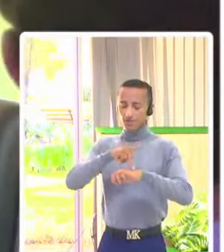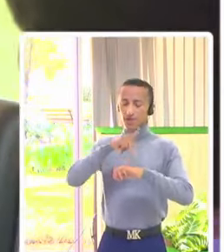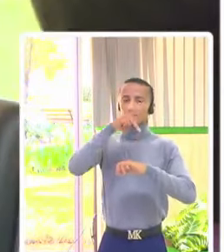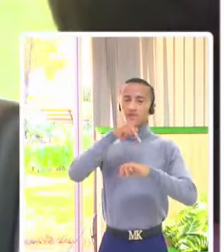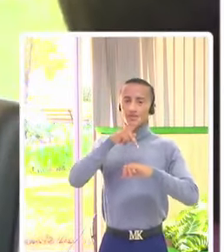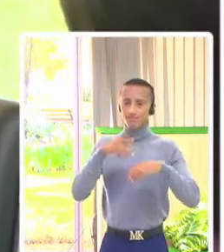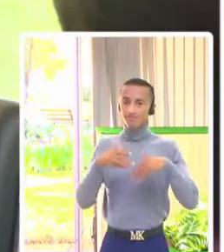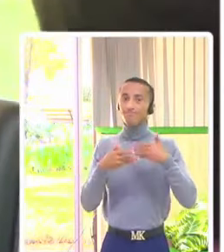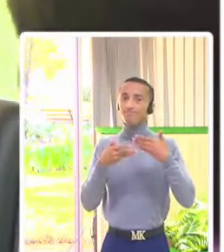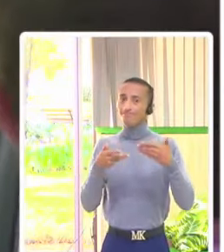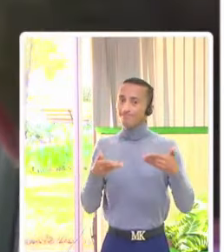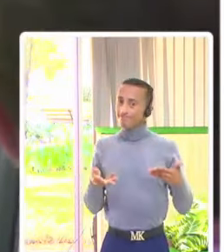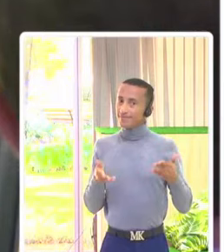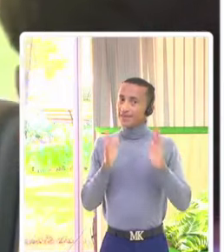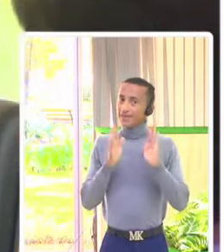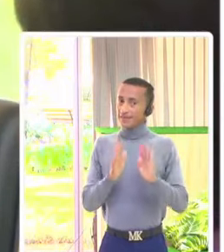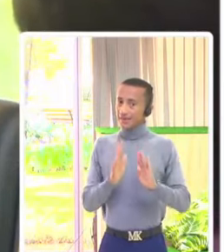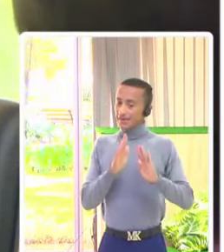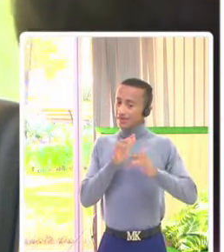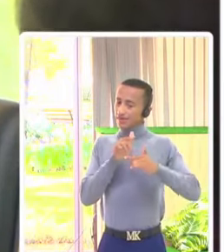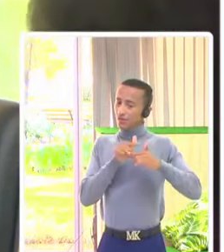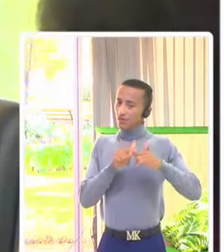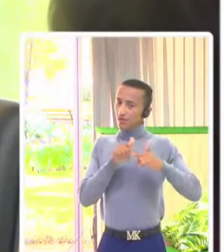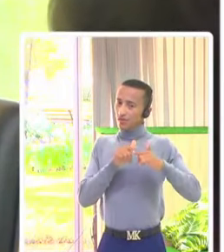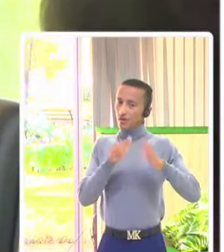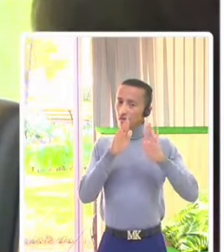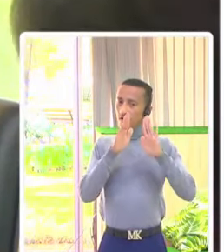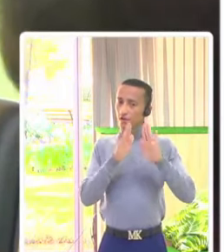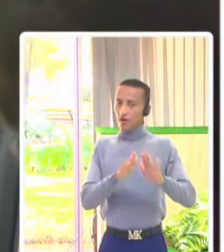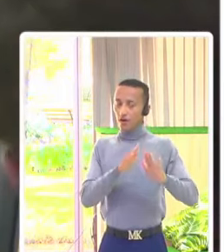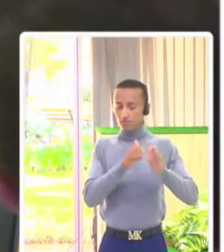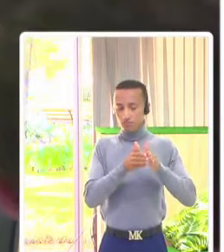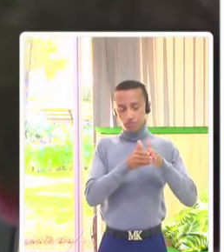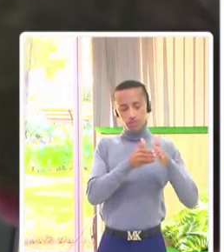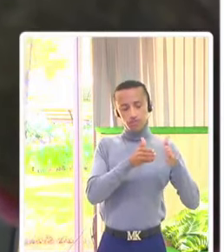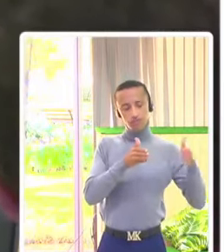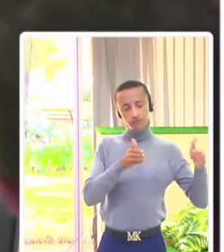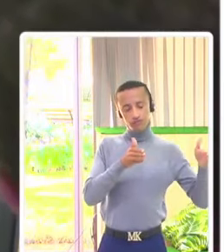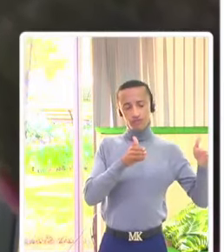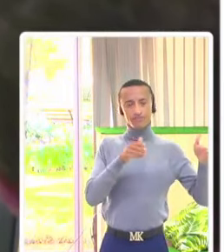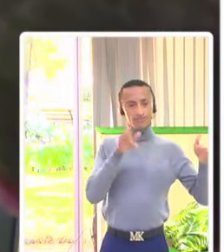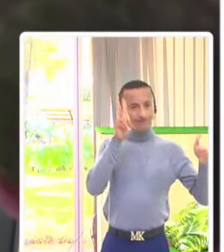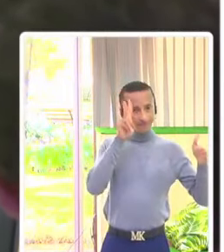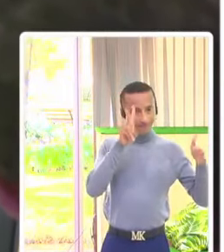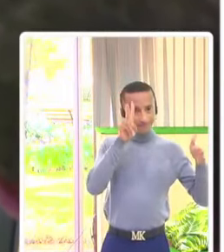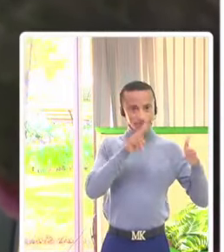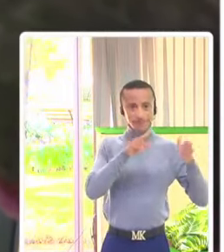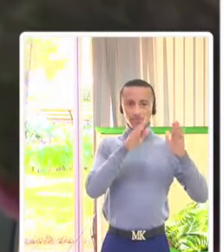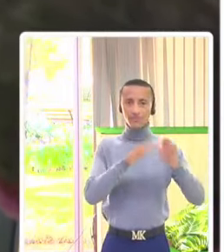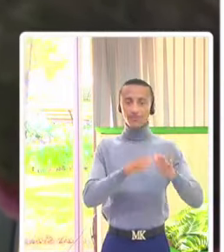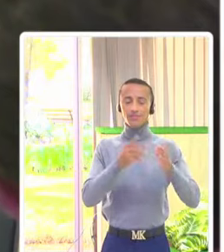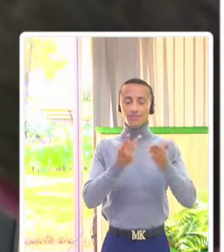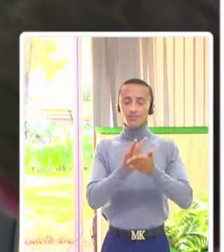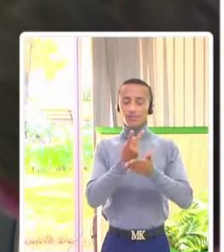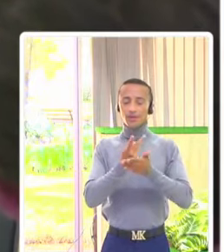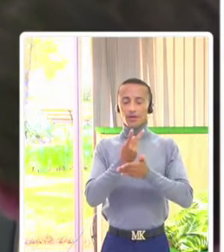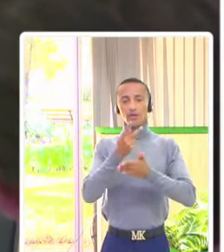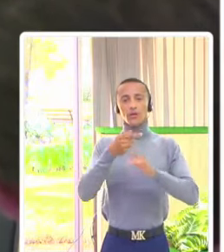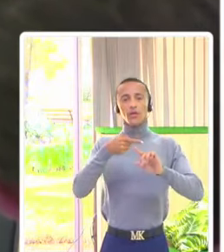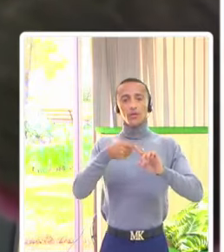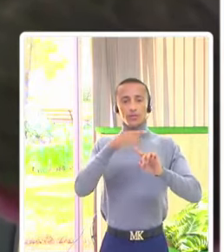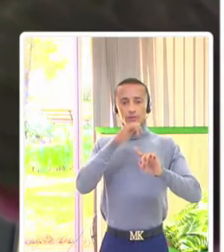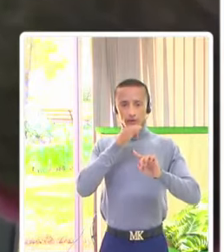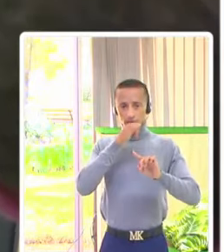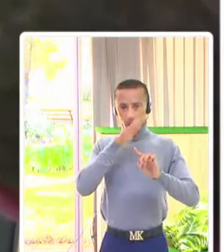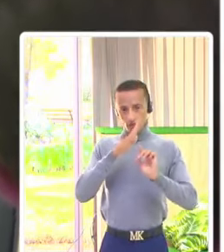it's been a historical problem. Sometimes the big successes, despite all of that, have happened when the government is focused on what